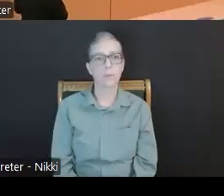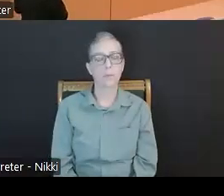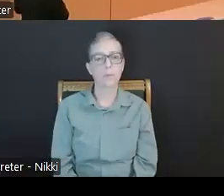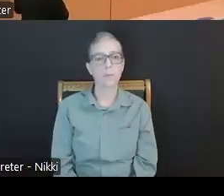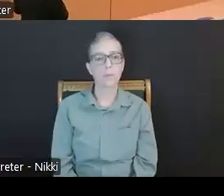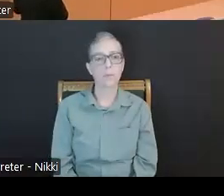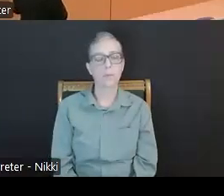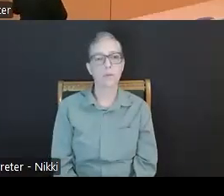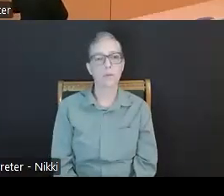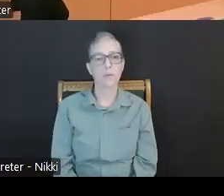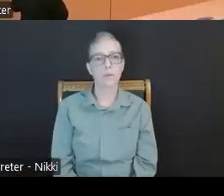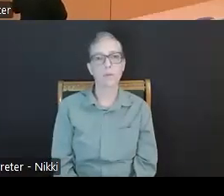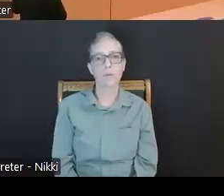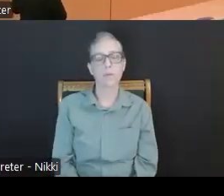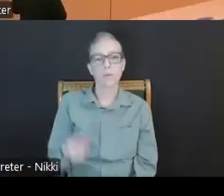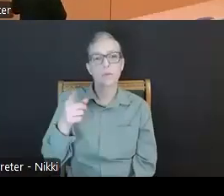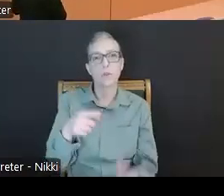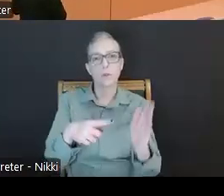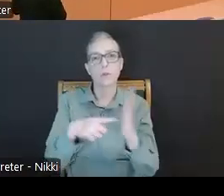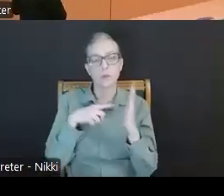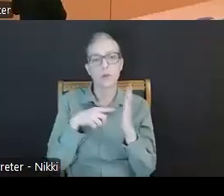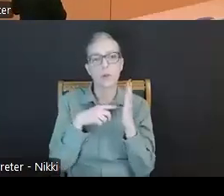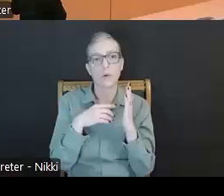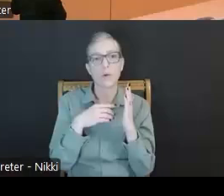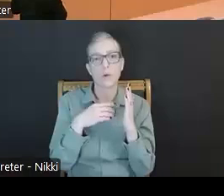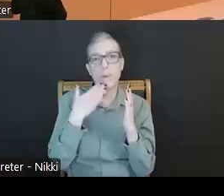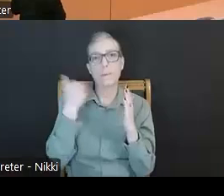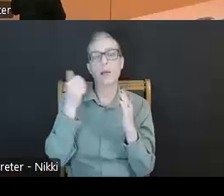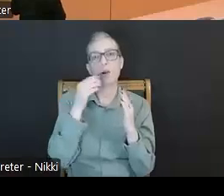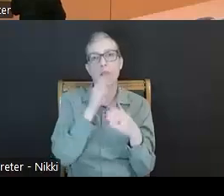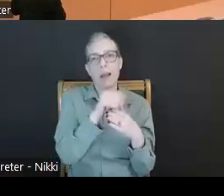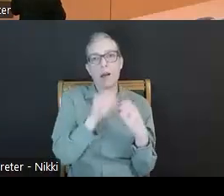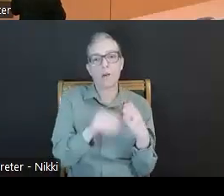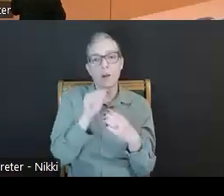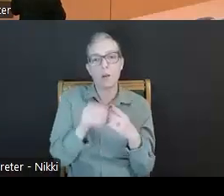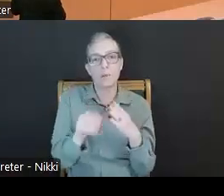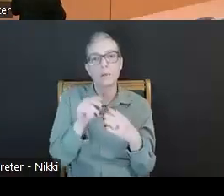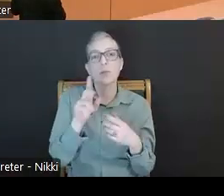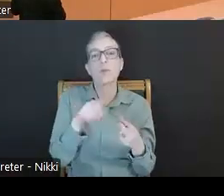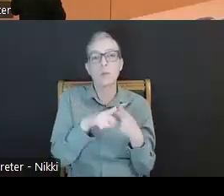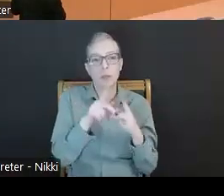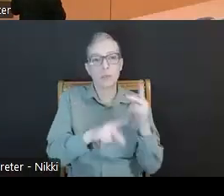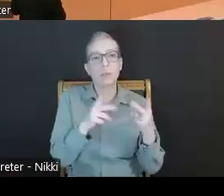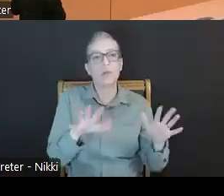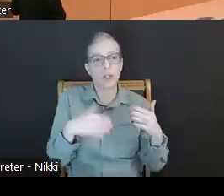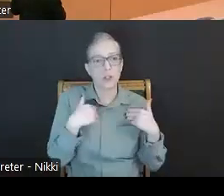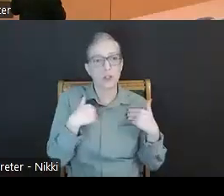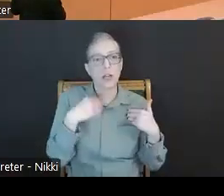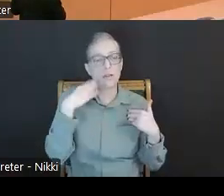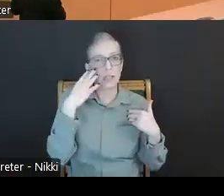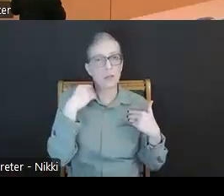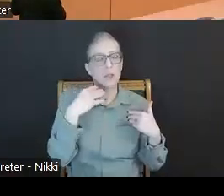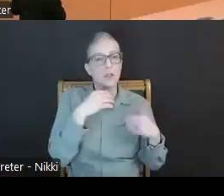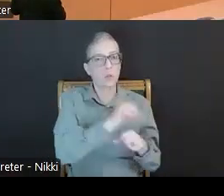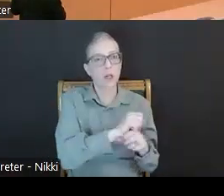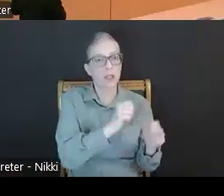you were showing essentially better outcomes when people have an experience of working together on. When they write notes on the